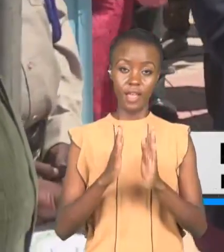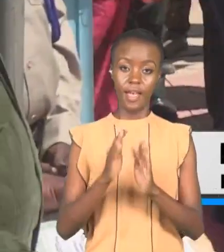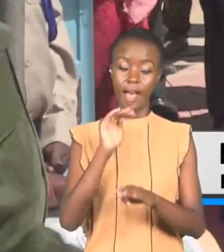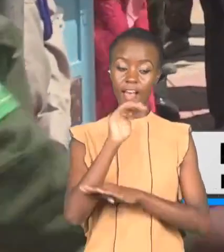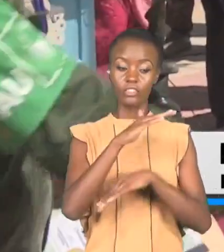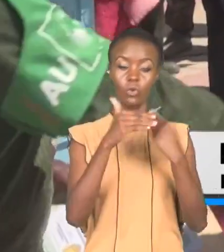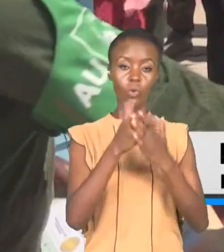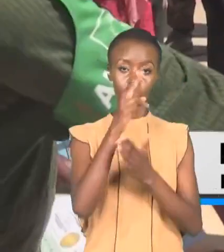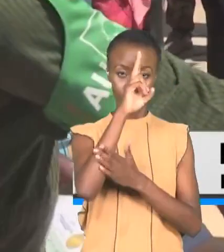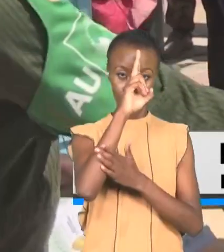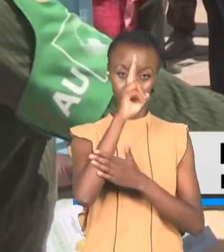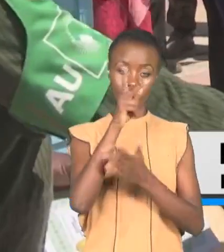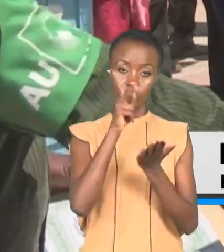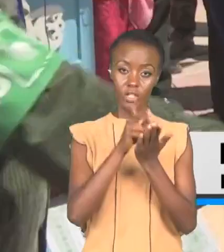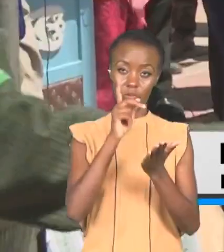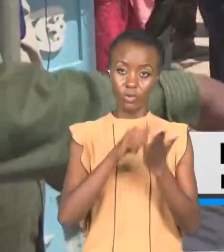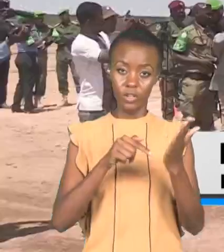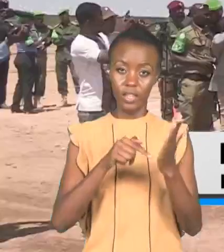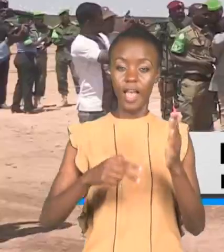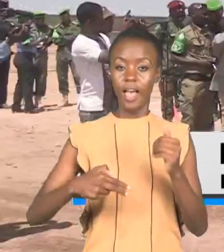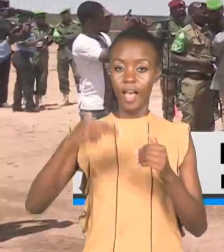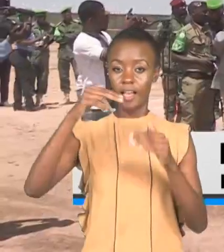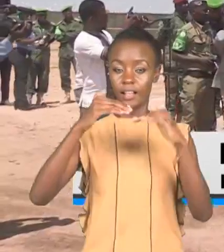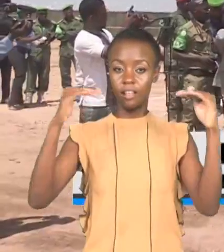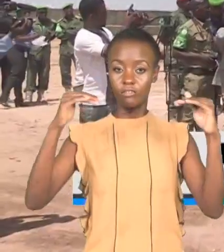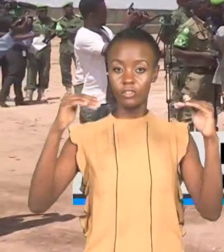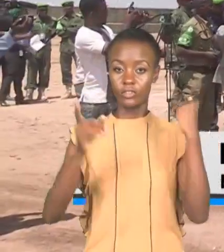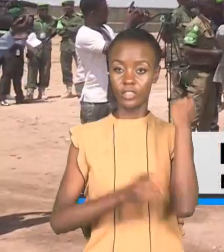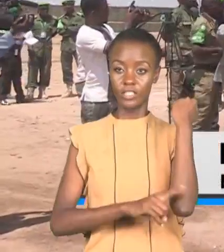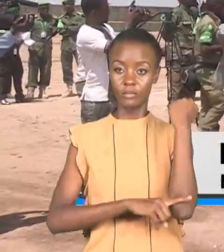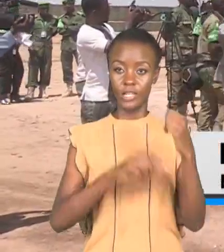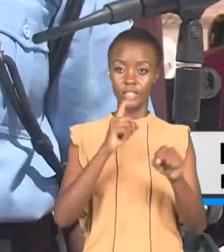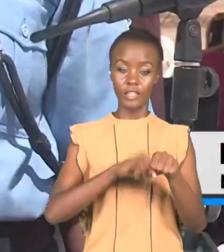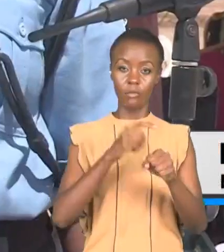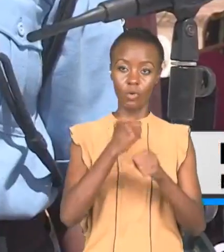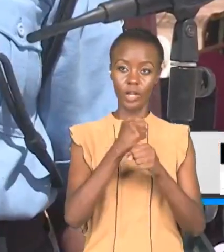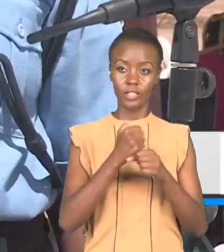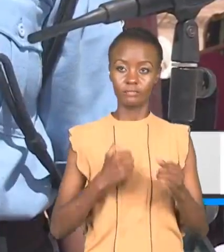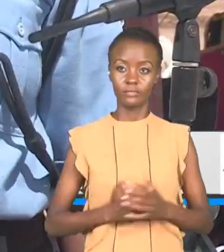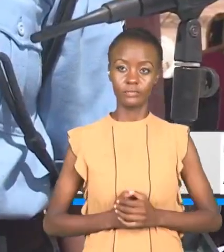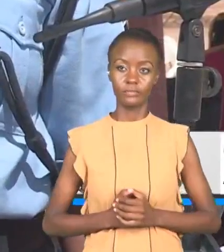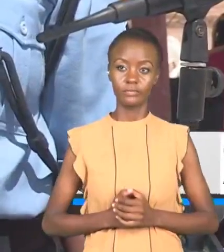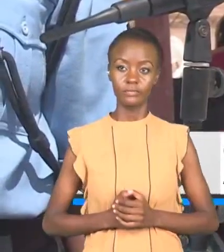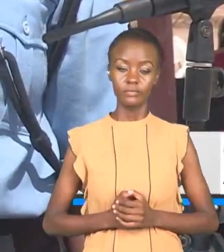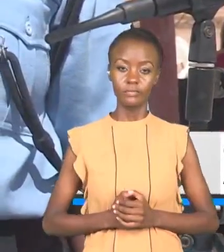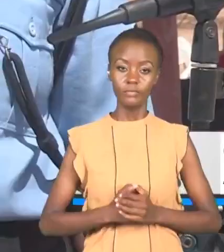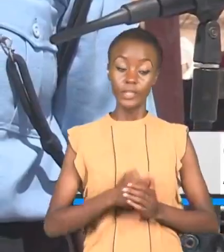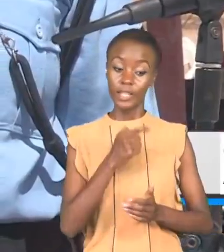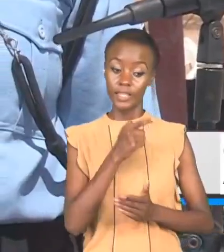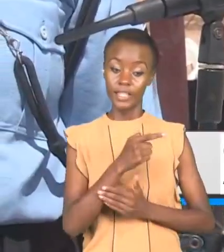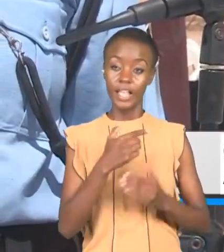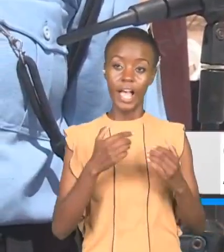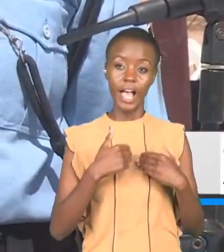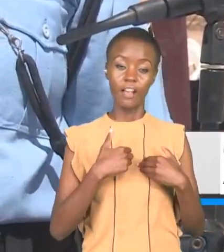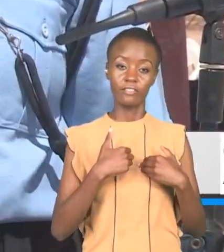the officers to maintain high levels of discipline in their work. Ahead of you lie years of